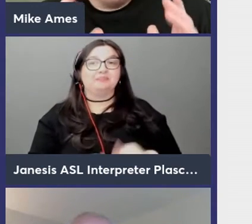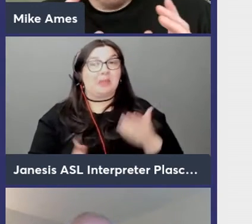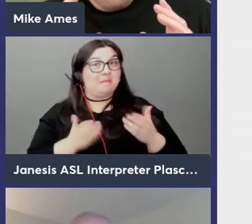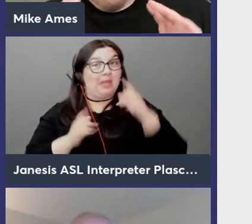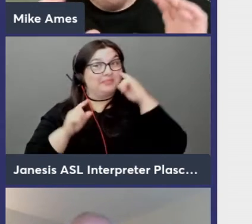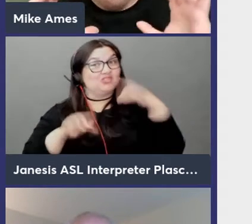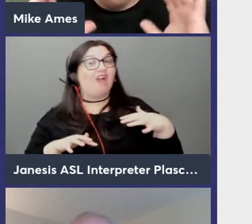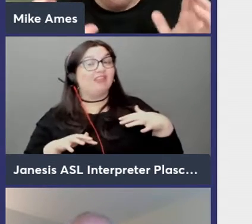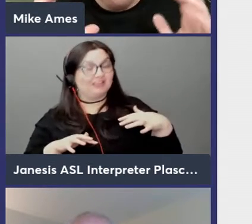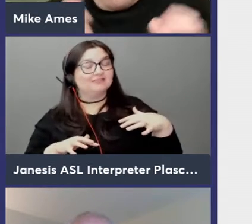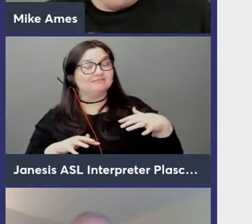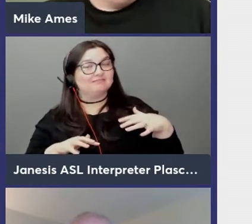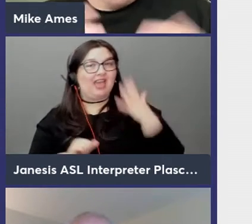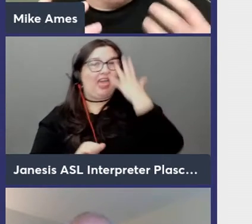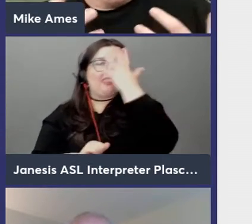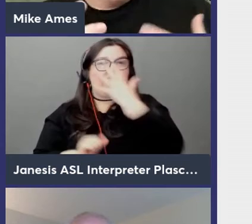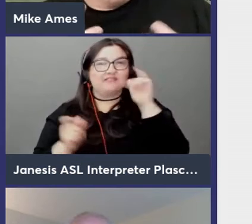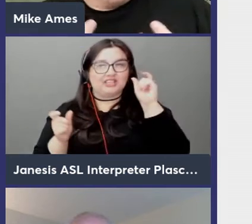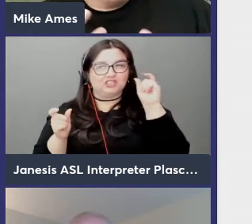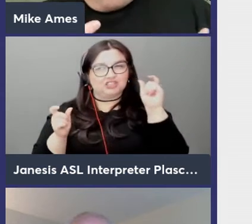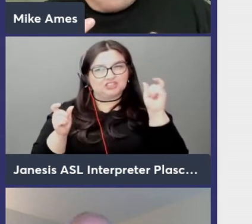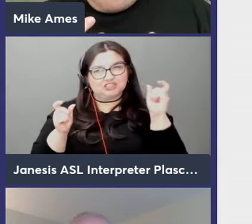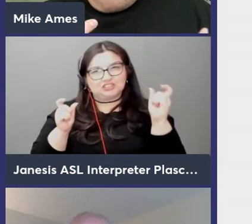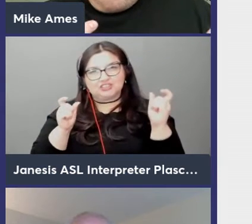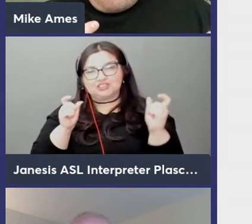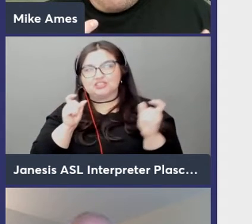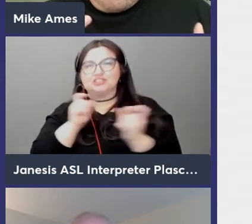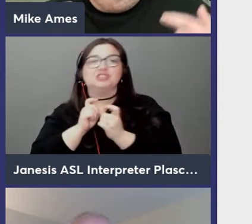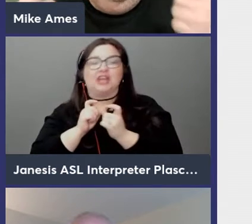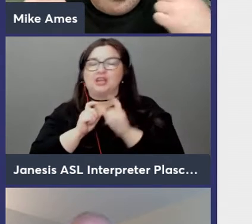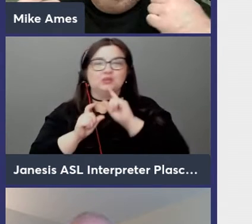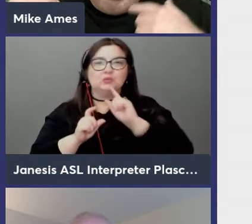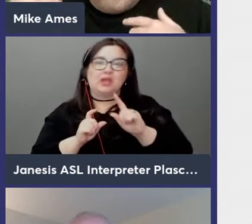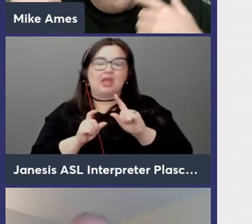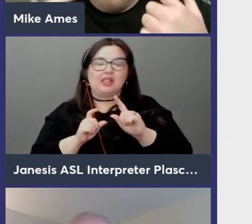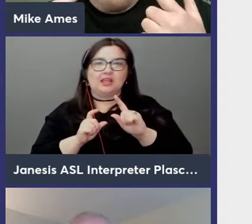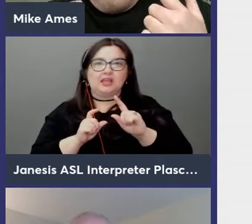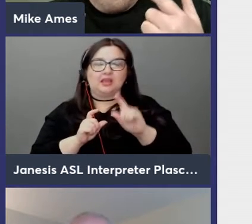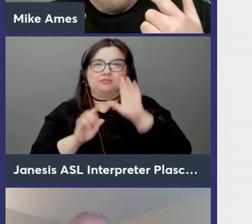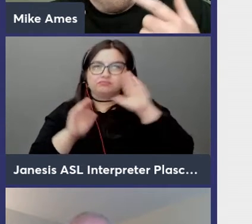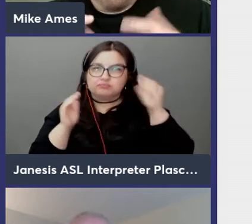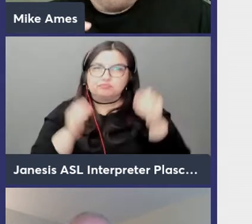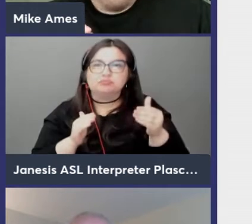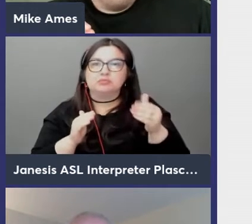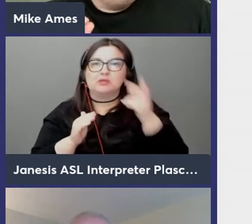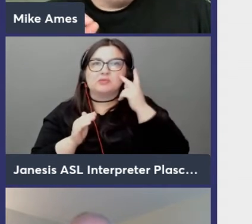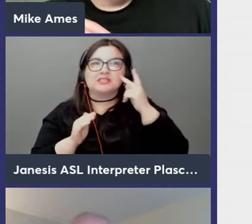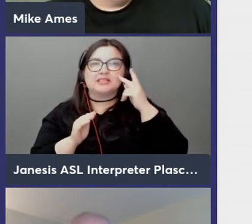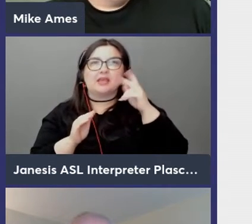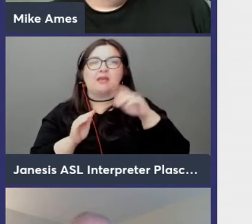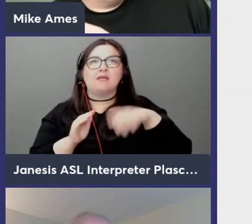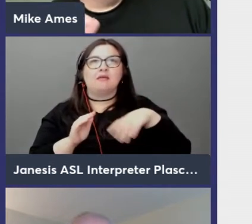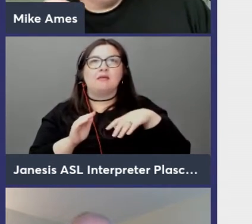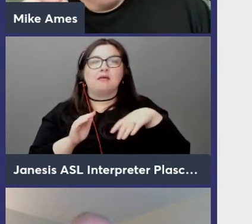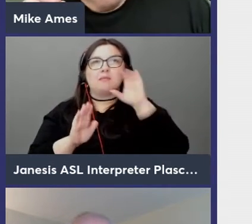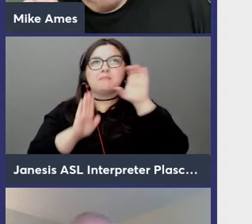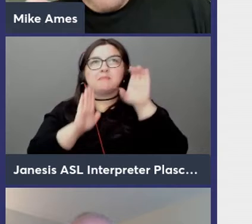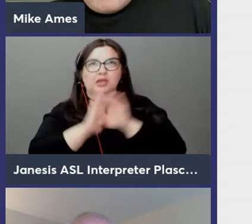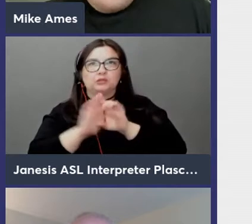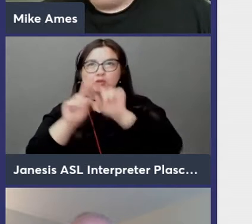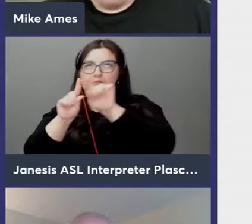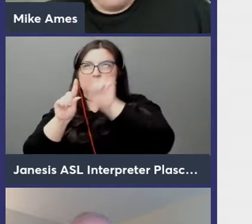the face changes, but sort of the underlying structure doesn't change at the end of the day, right? We take all these different points and stuff. And so you may